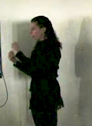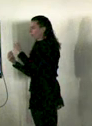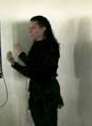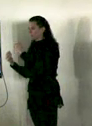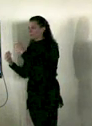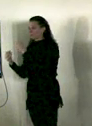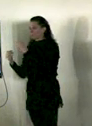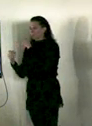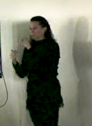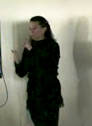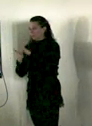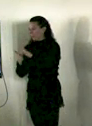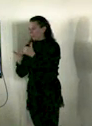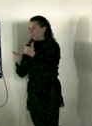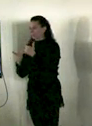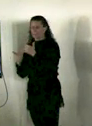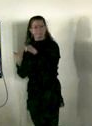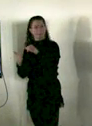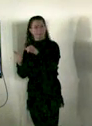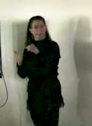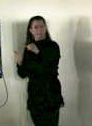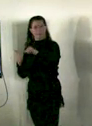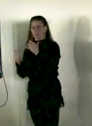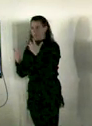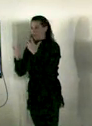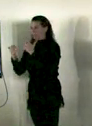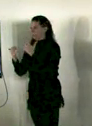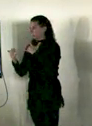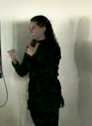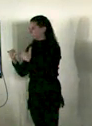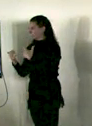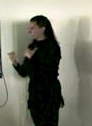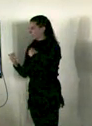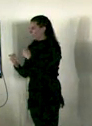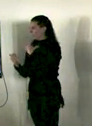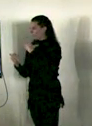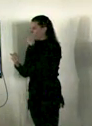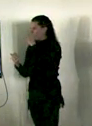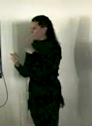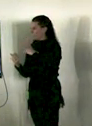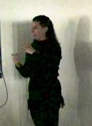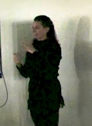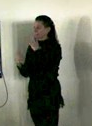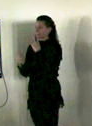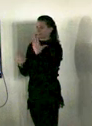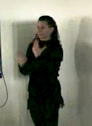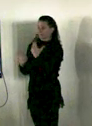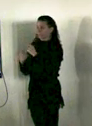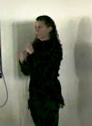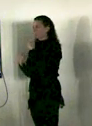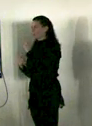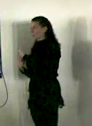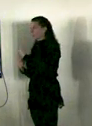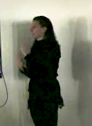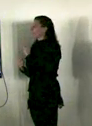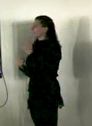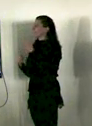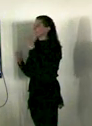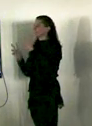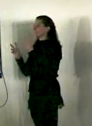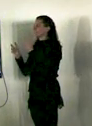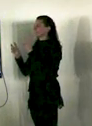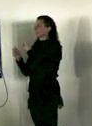out. And this target audience they keep thinking comes out are white males aged 15 to 30. Basically, the Jason Brodies of the